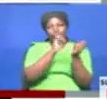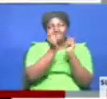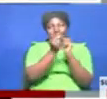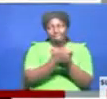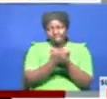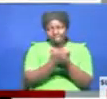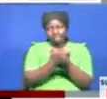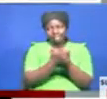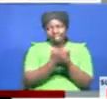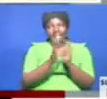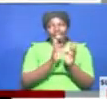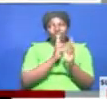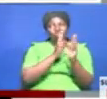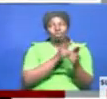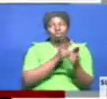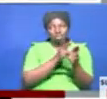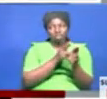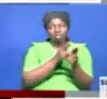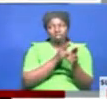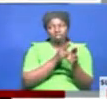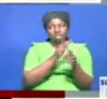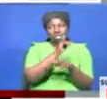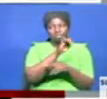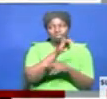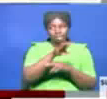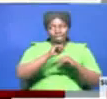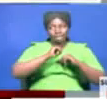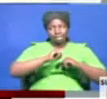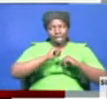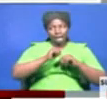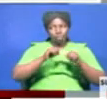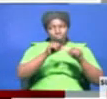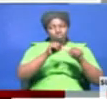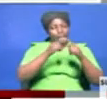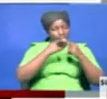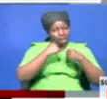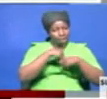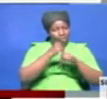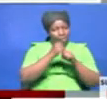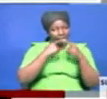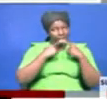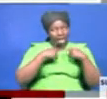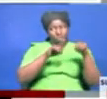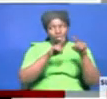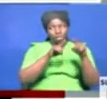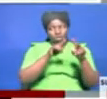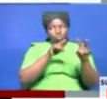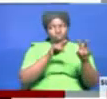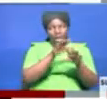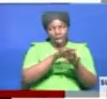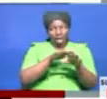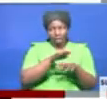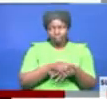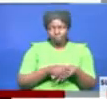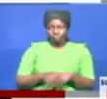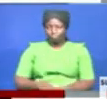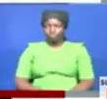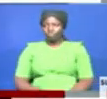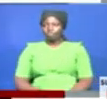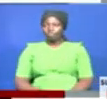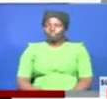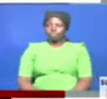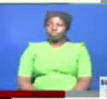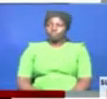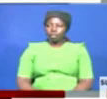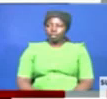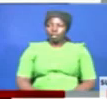the outcome. And IEBC chair went forth to make his declaration. Those 2 areas. Well, whenever,